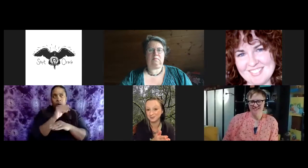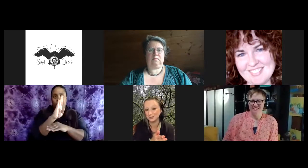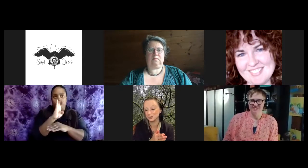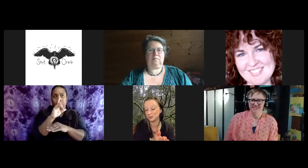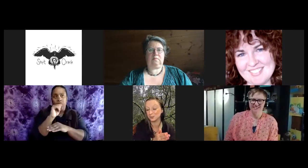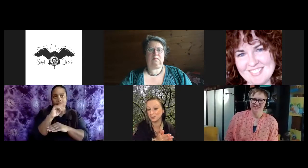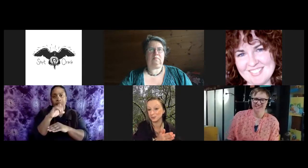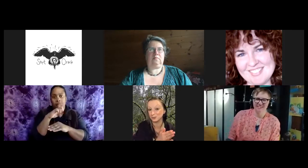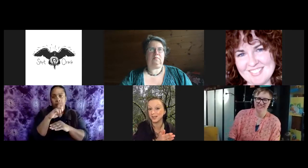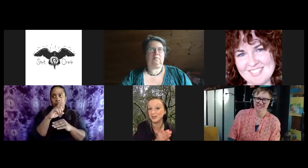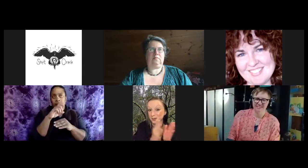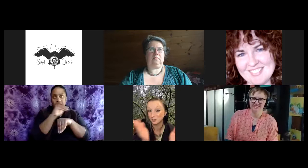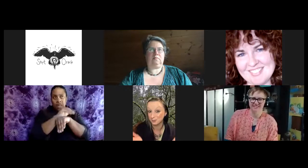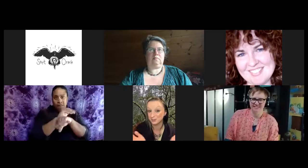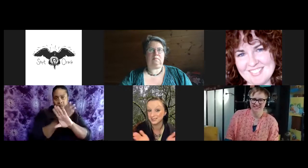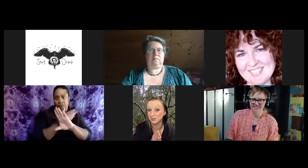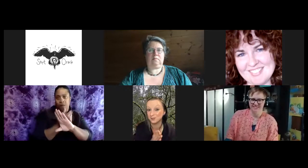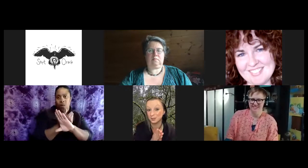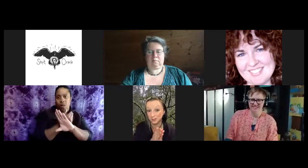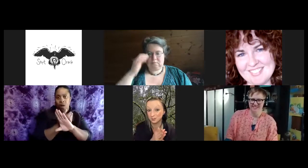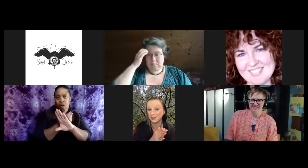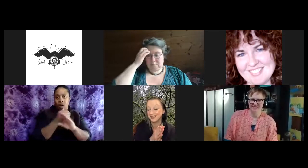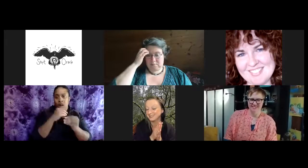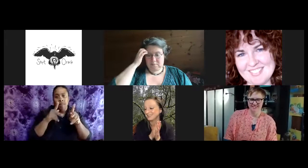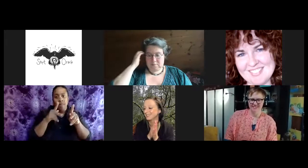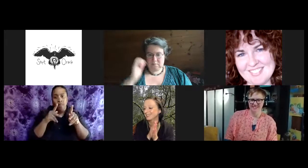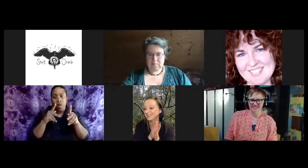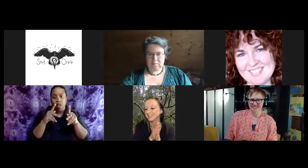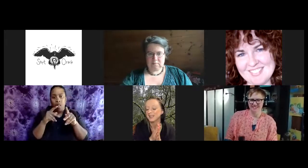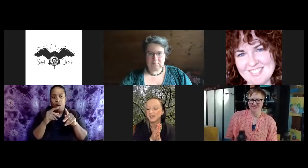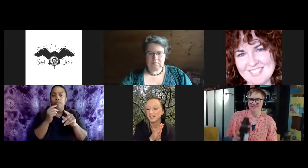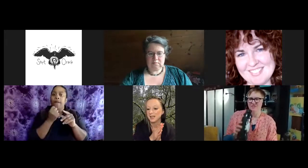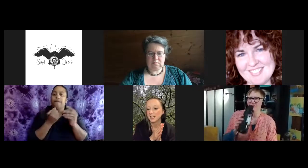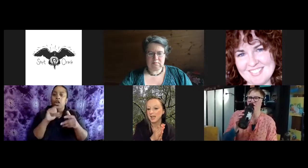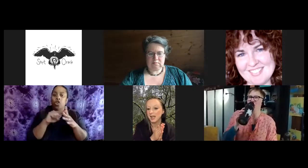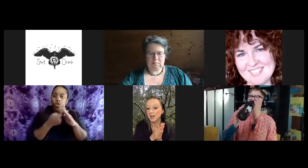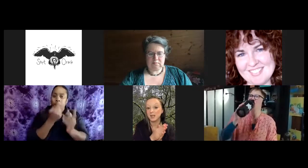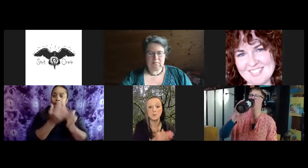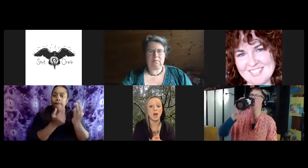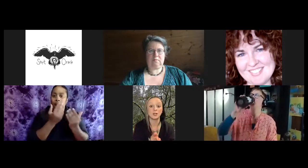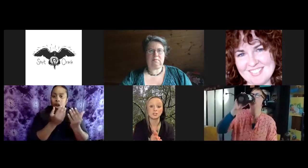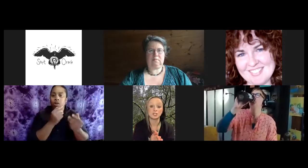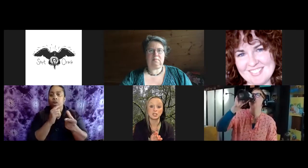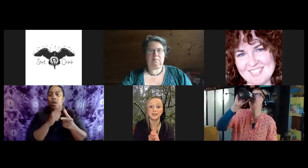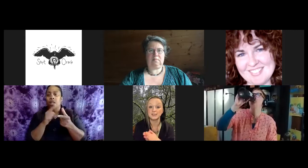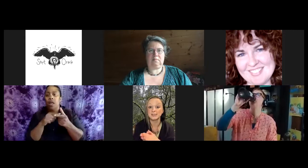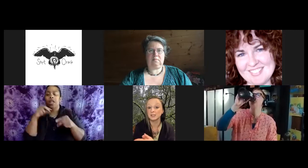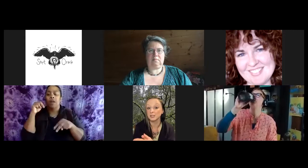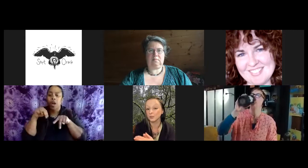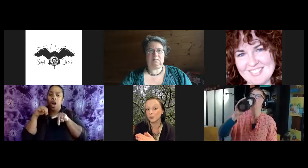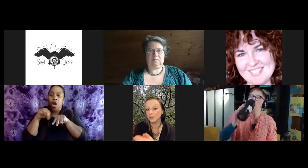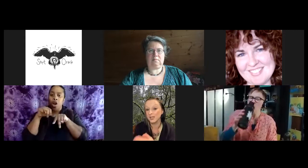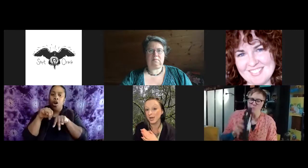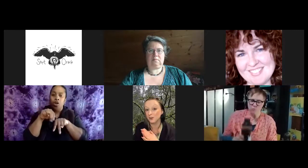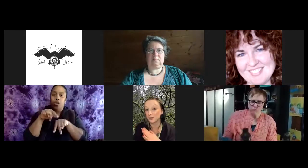Eve, usually when people light their Beltane, their balefires. And they march